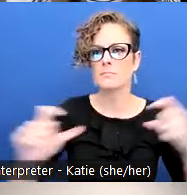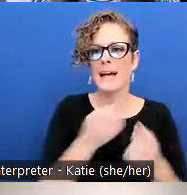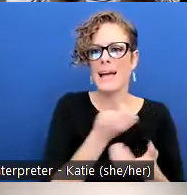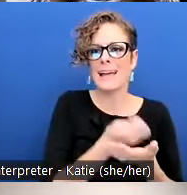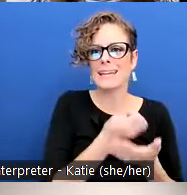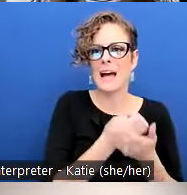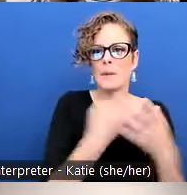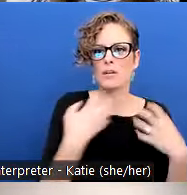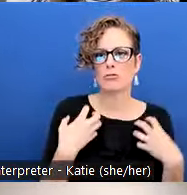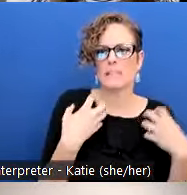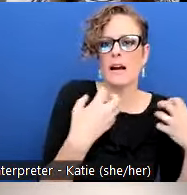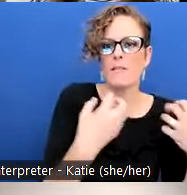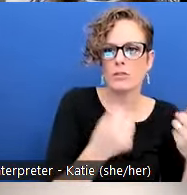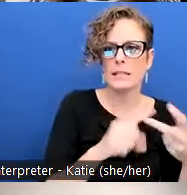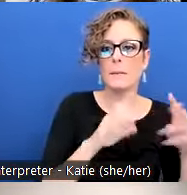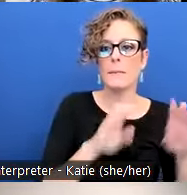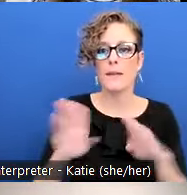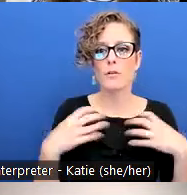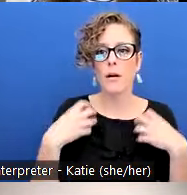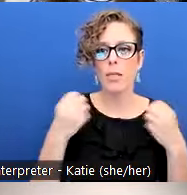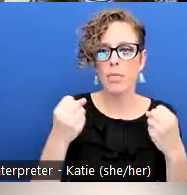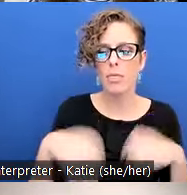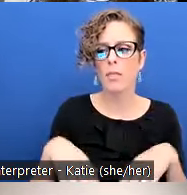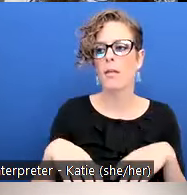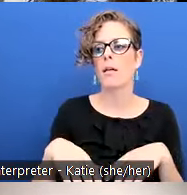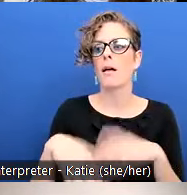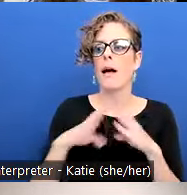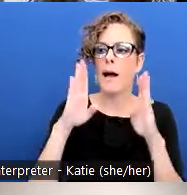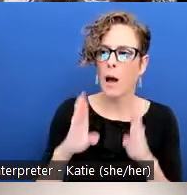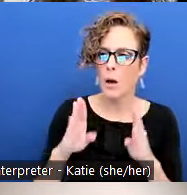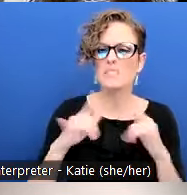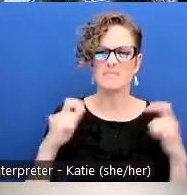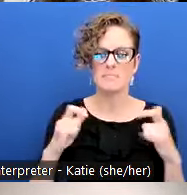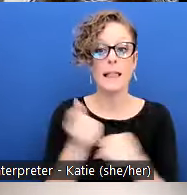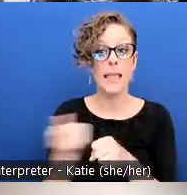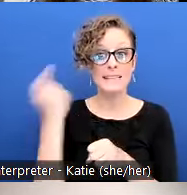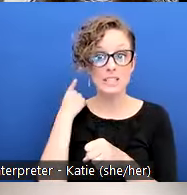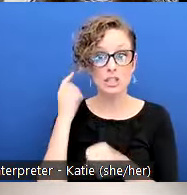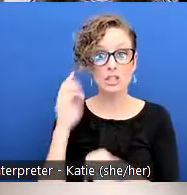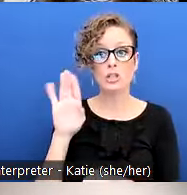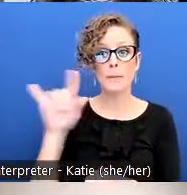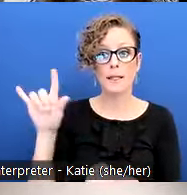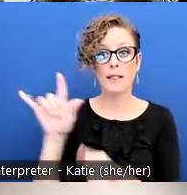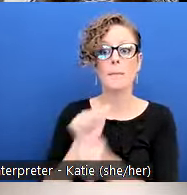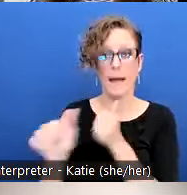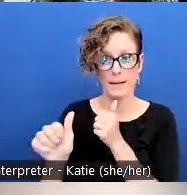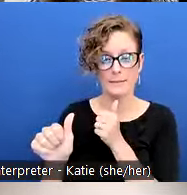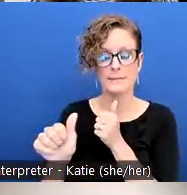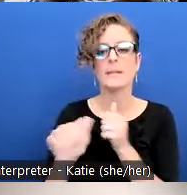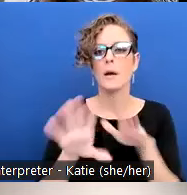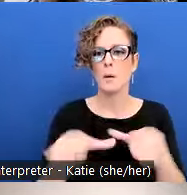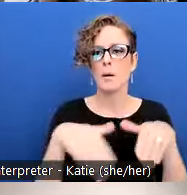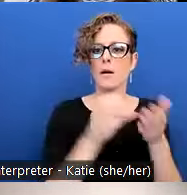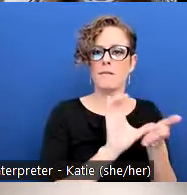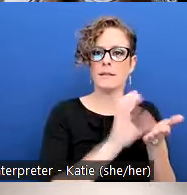behavioral health, and affordable housing. Last year, we passed a bill that provided some funding for survivors of,